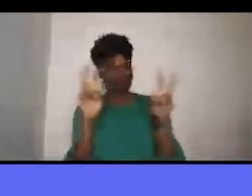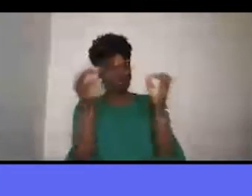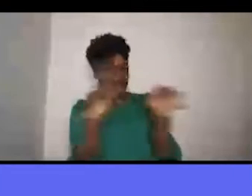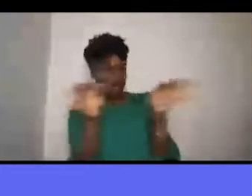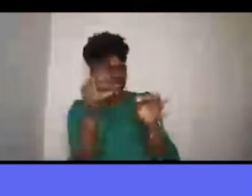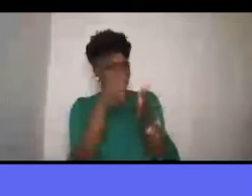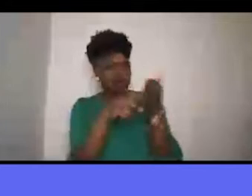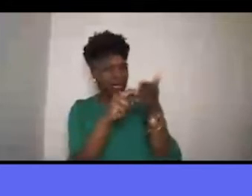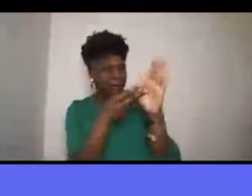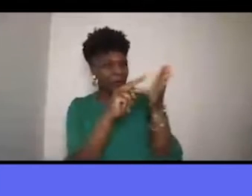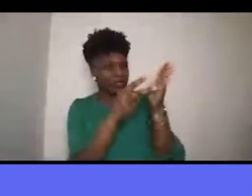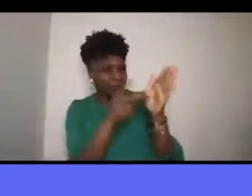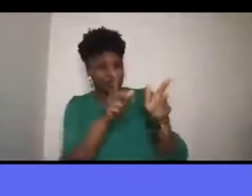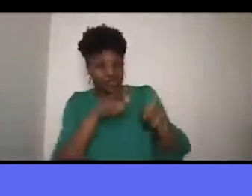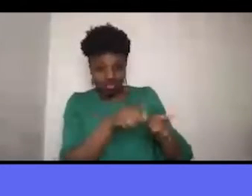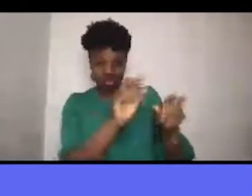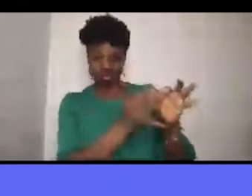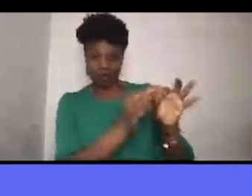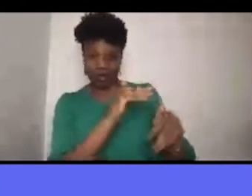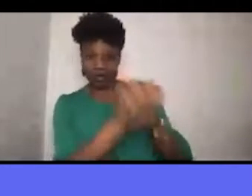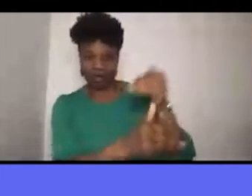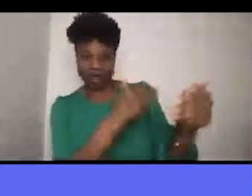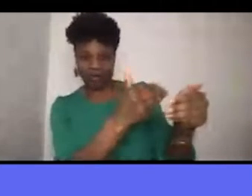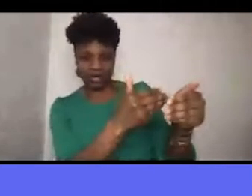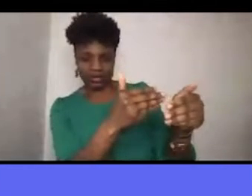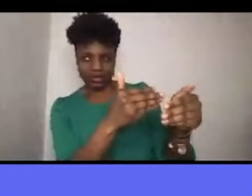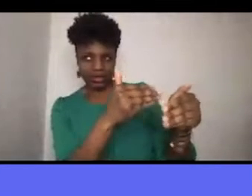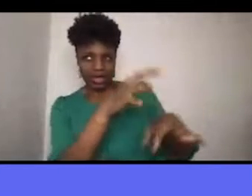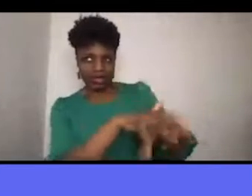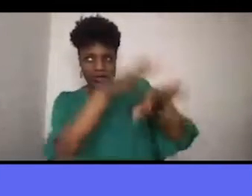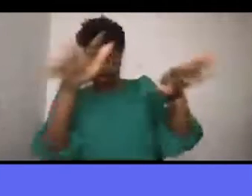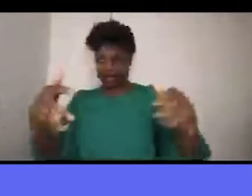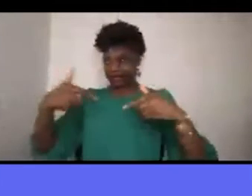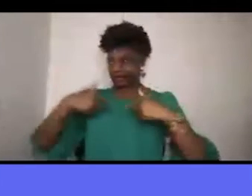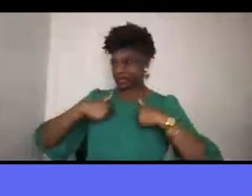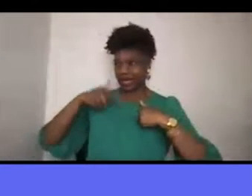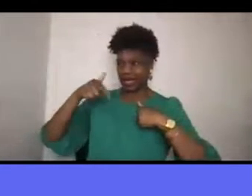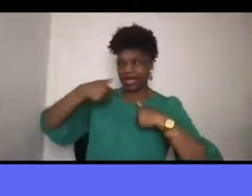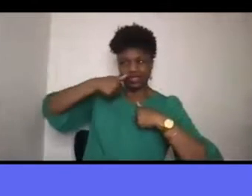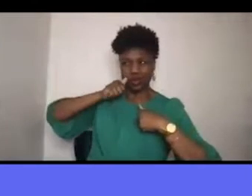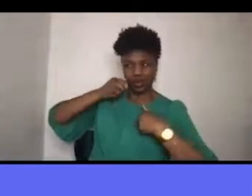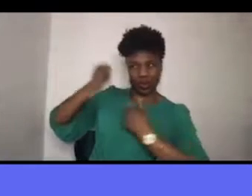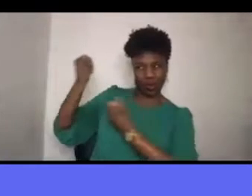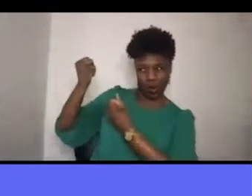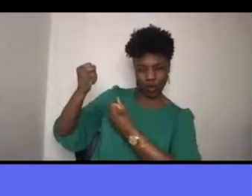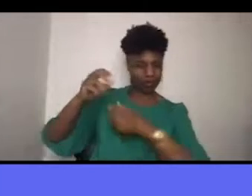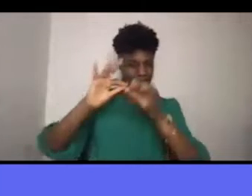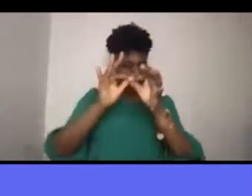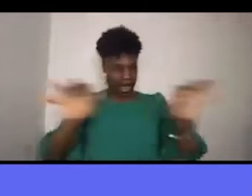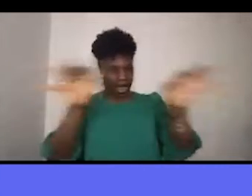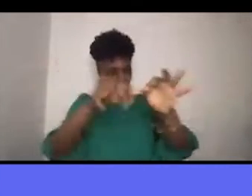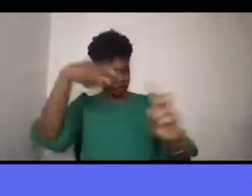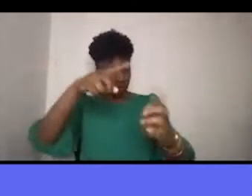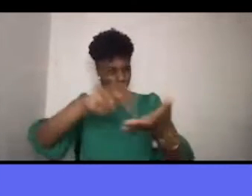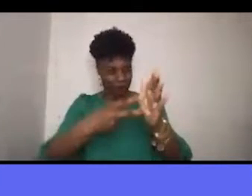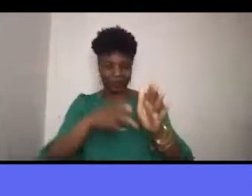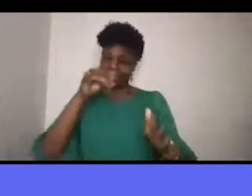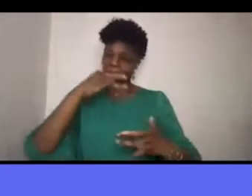being myself. Okay, so So no, you good, you good. okay,